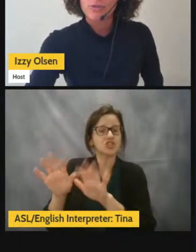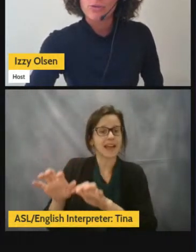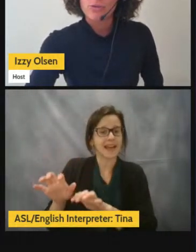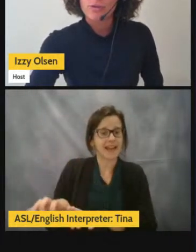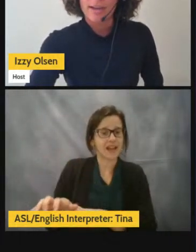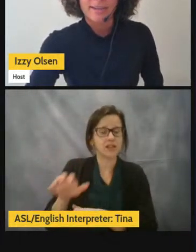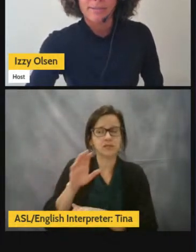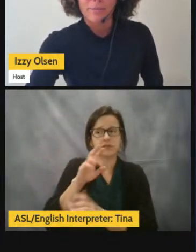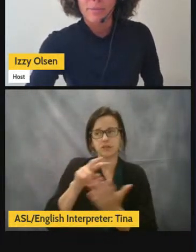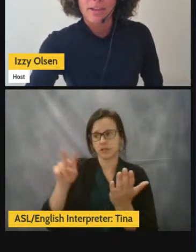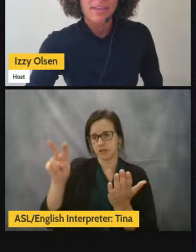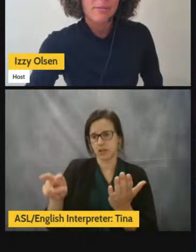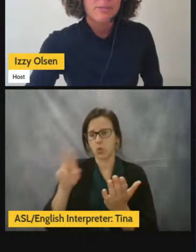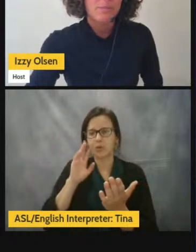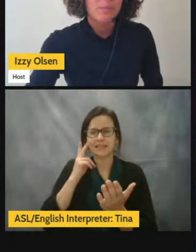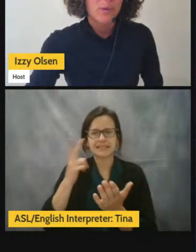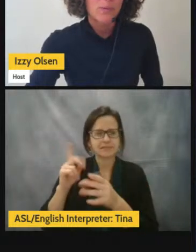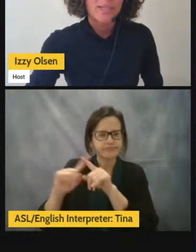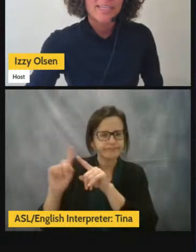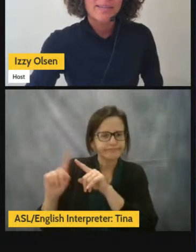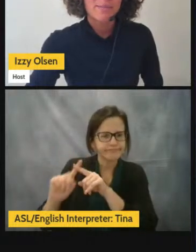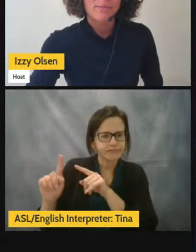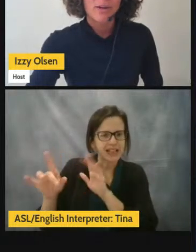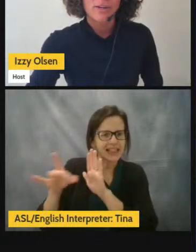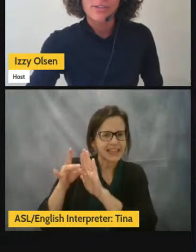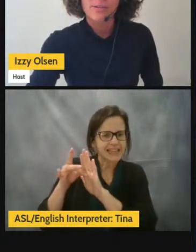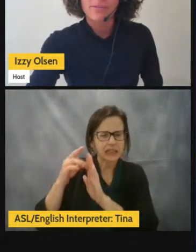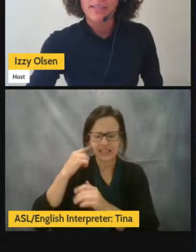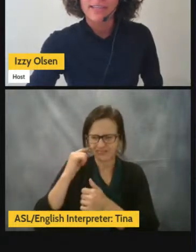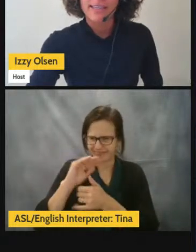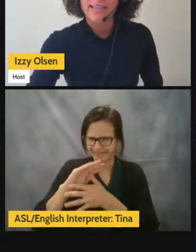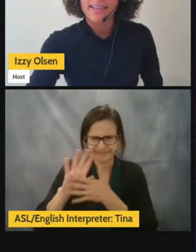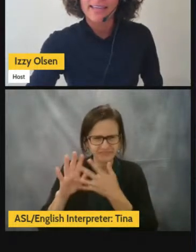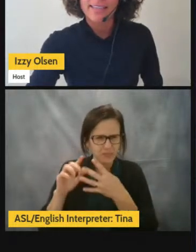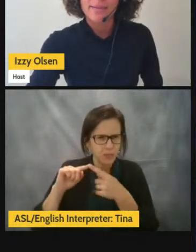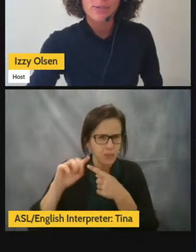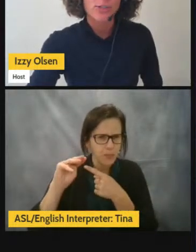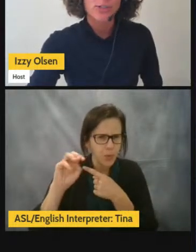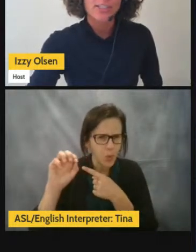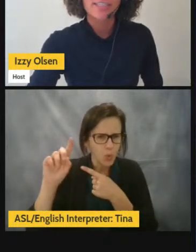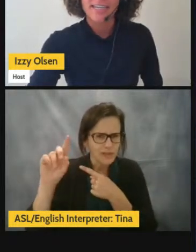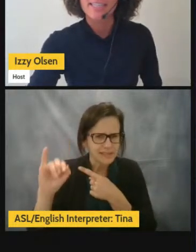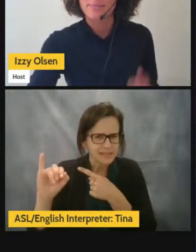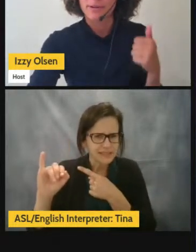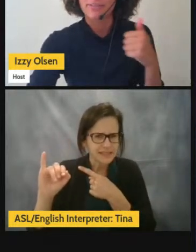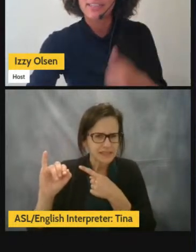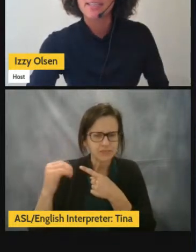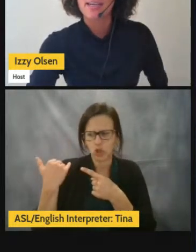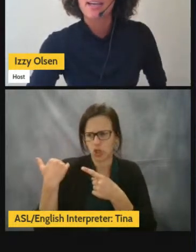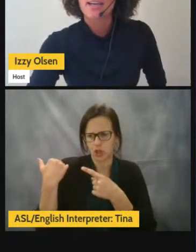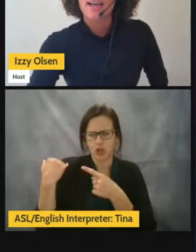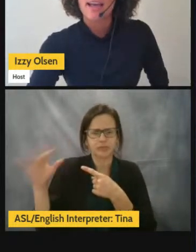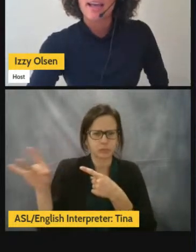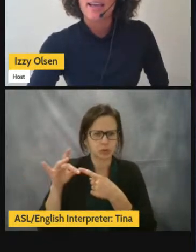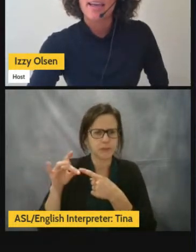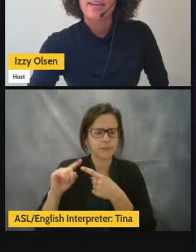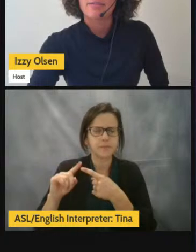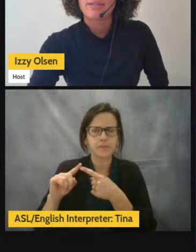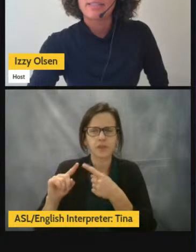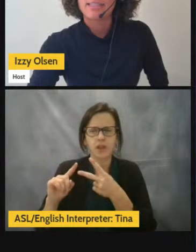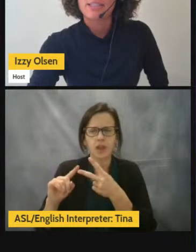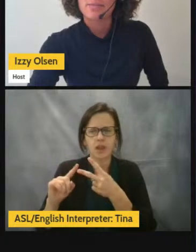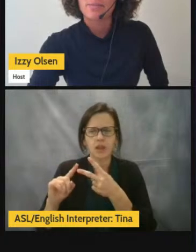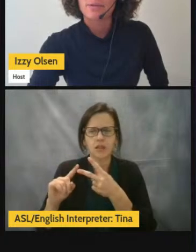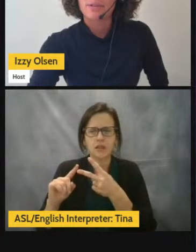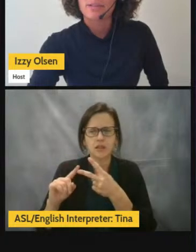links to, I don't remember, I think it was Modi or something like that I typed earlier. Yes, perfect.